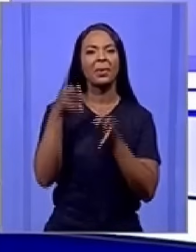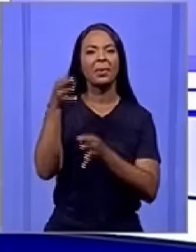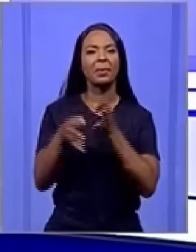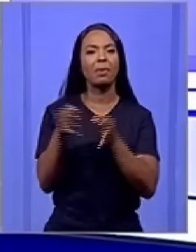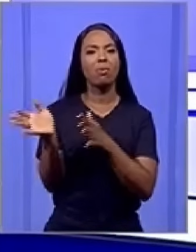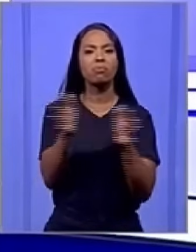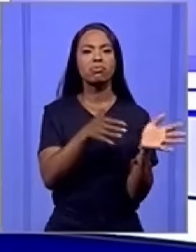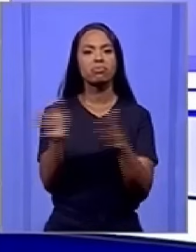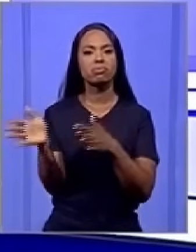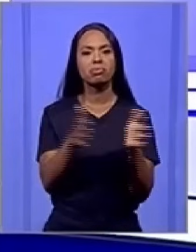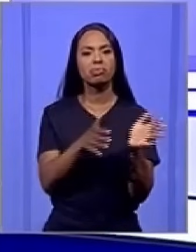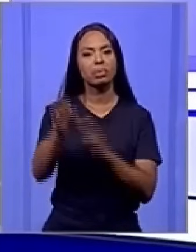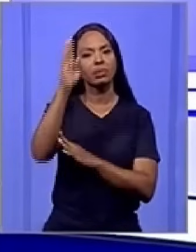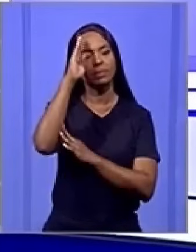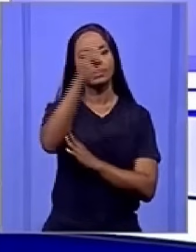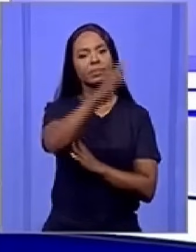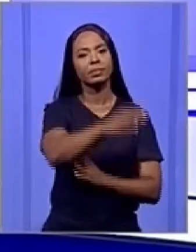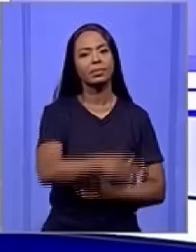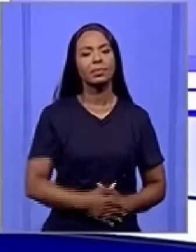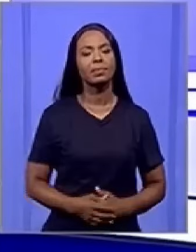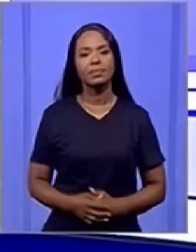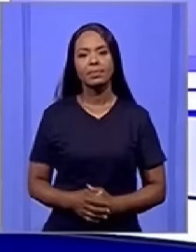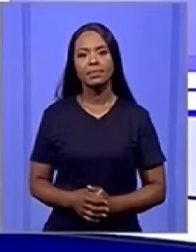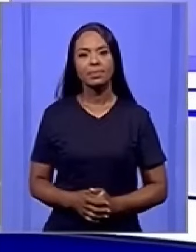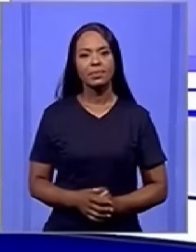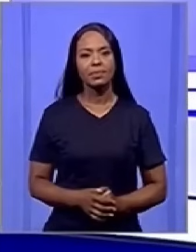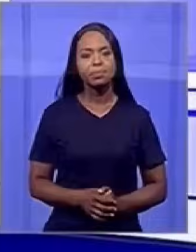ya maemo a boso Thobela.